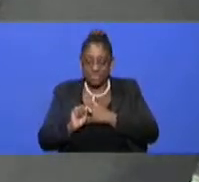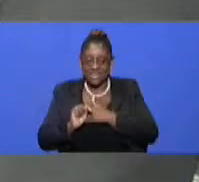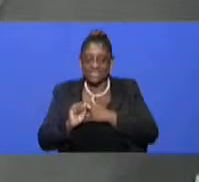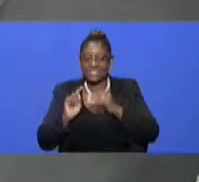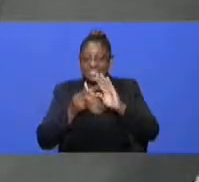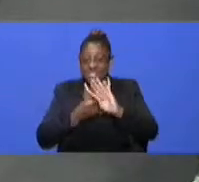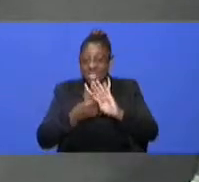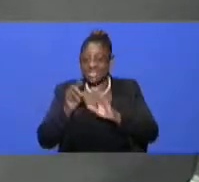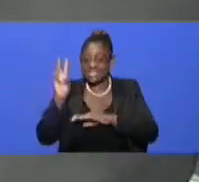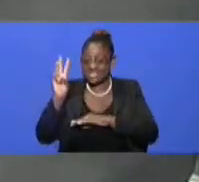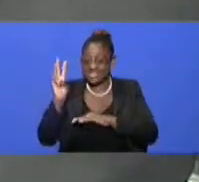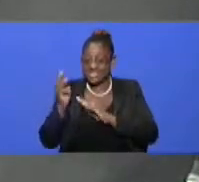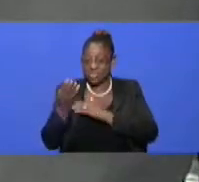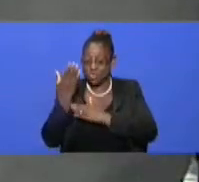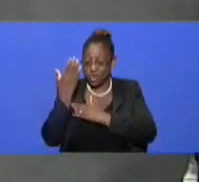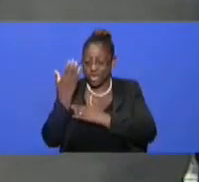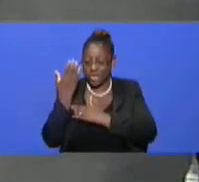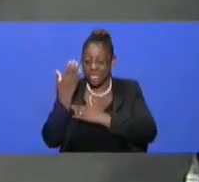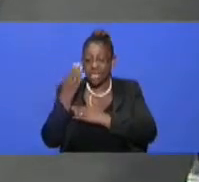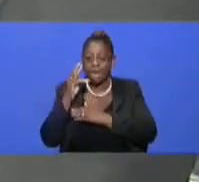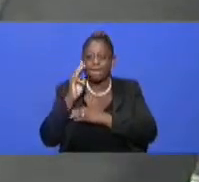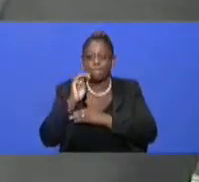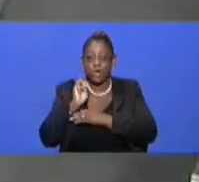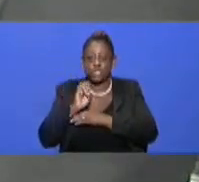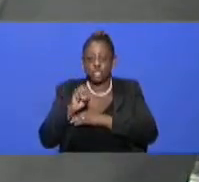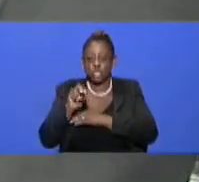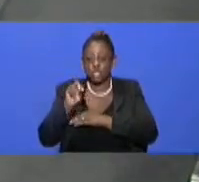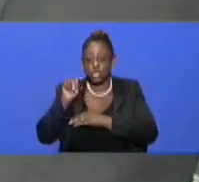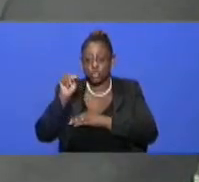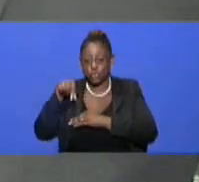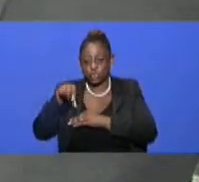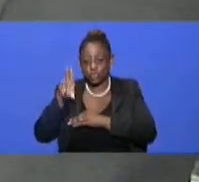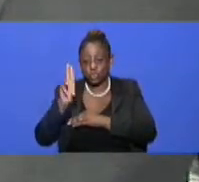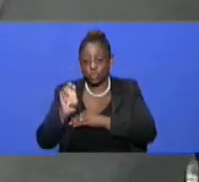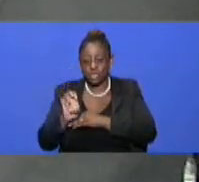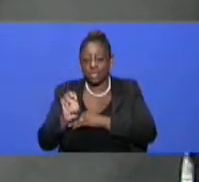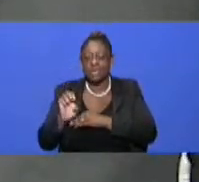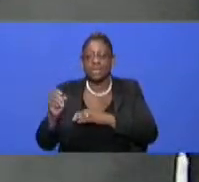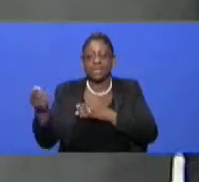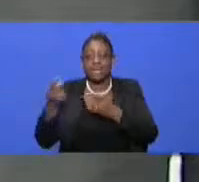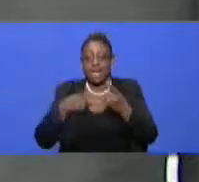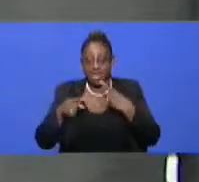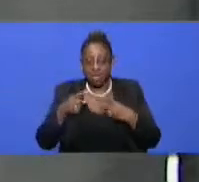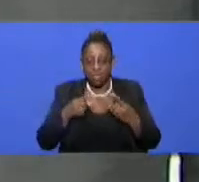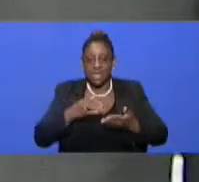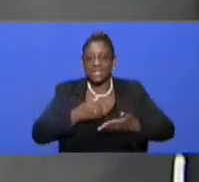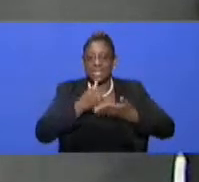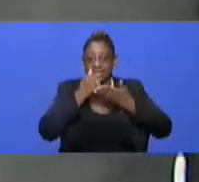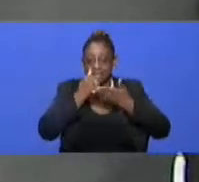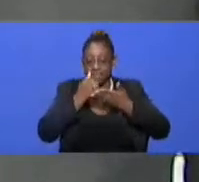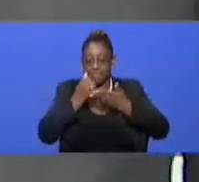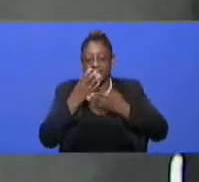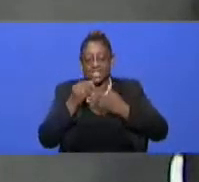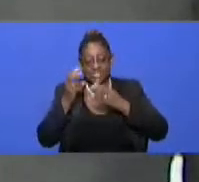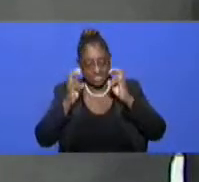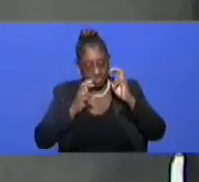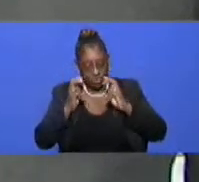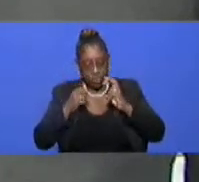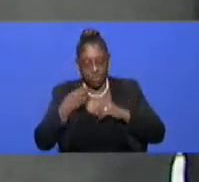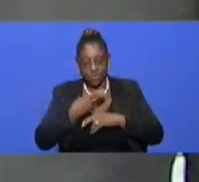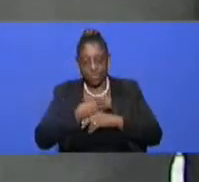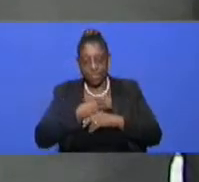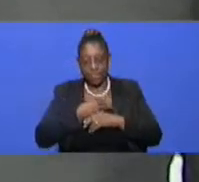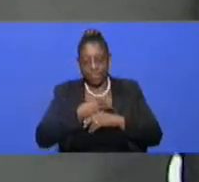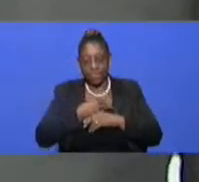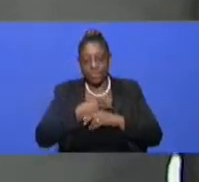start at 6 o'clock in the morning. We're starting at Montague Beach. So come out and then participate with us and help us raise